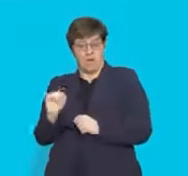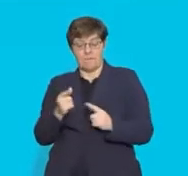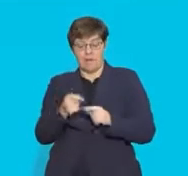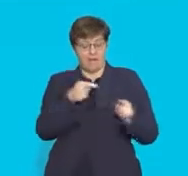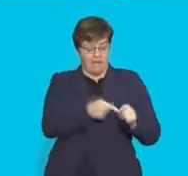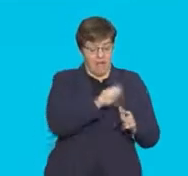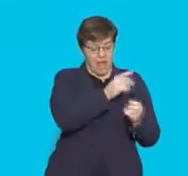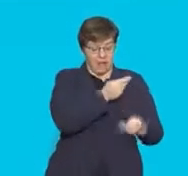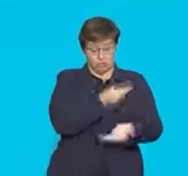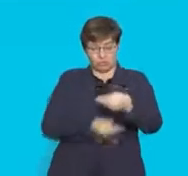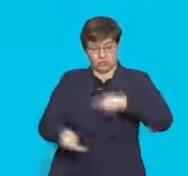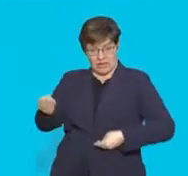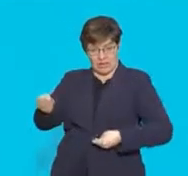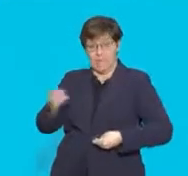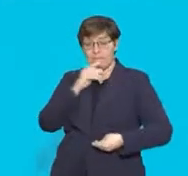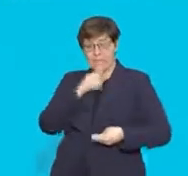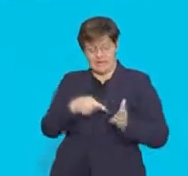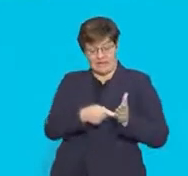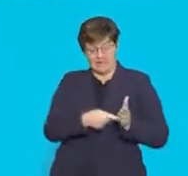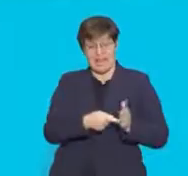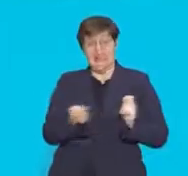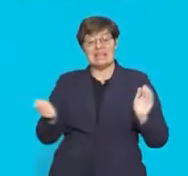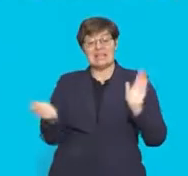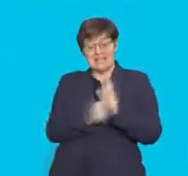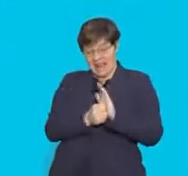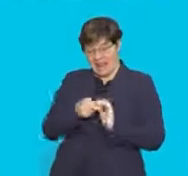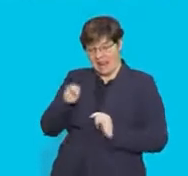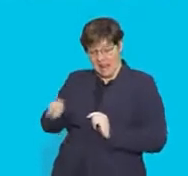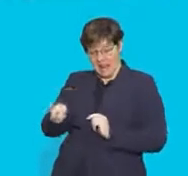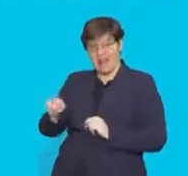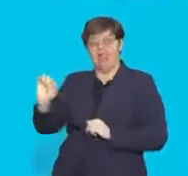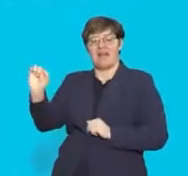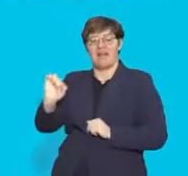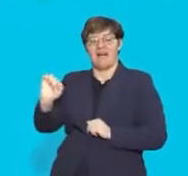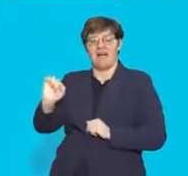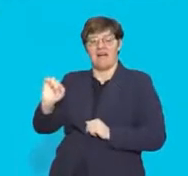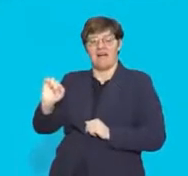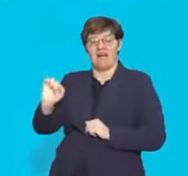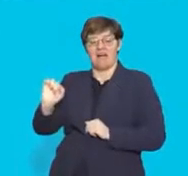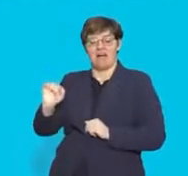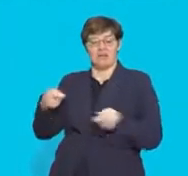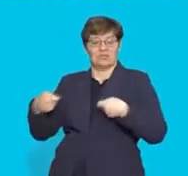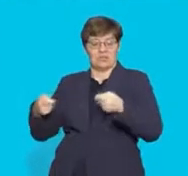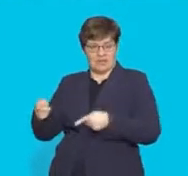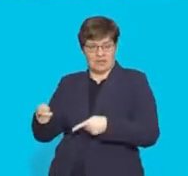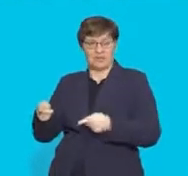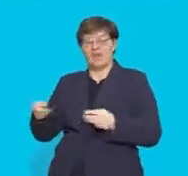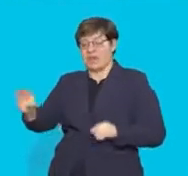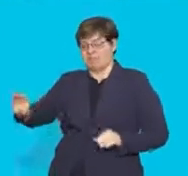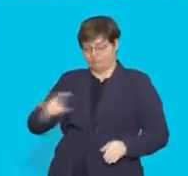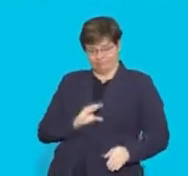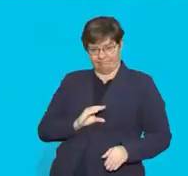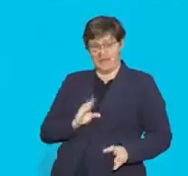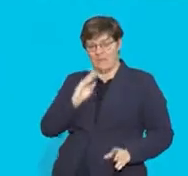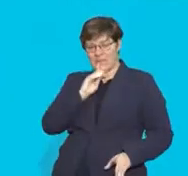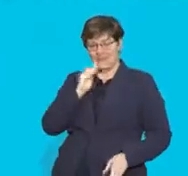means the following. You're actually selling that vehicle to the motor dealer. and buying another one in its place. That's what we